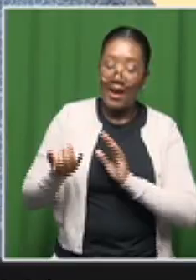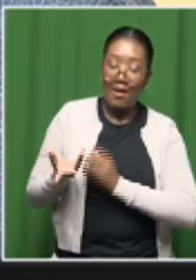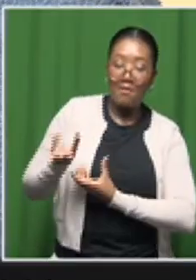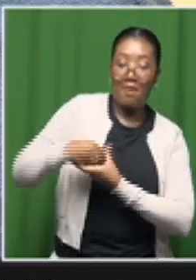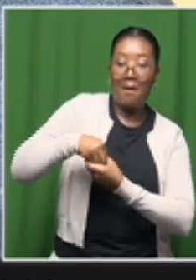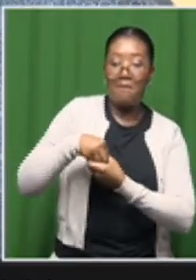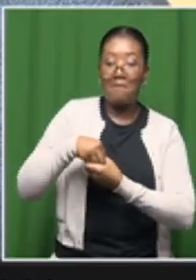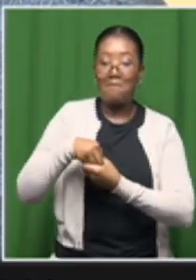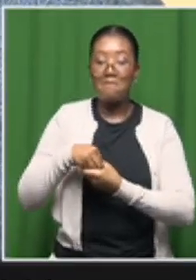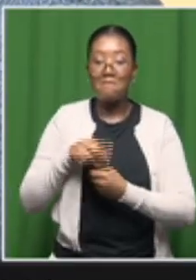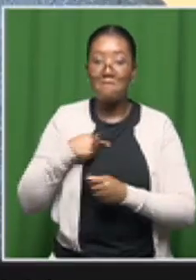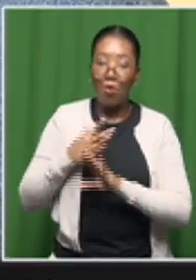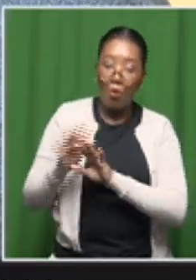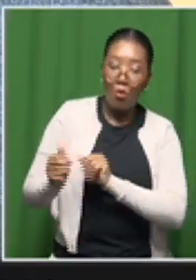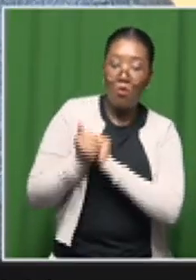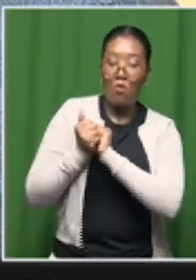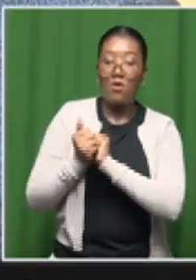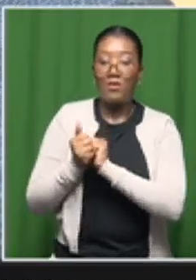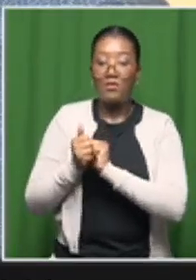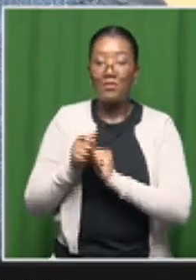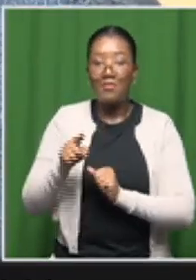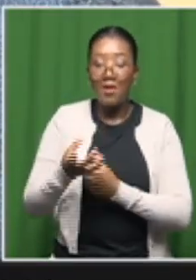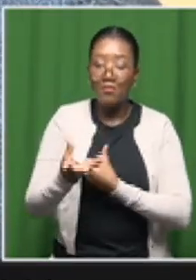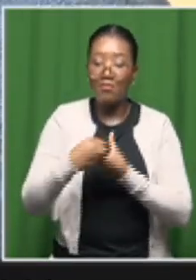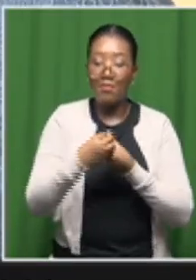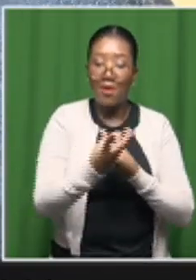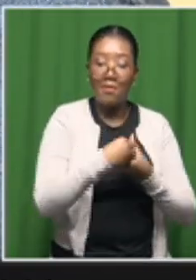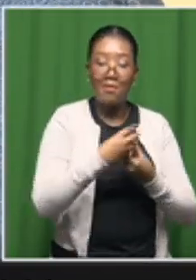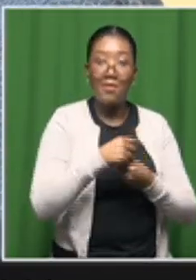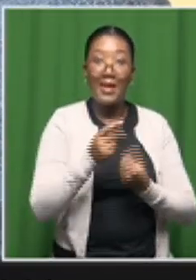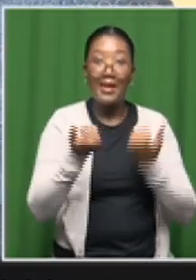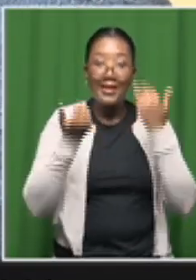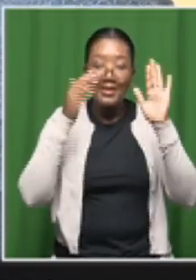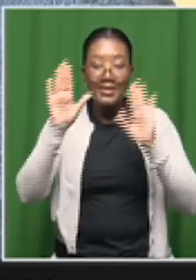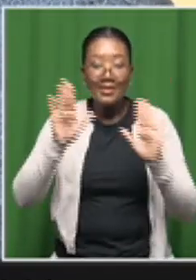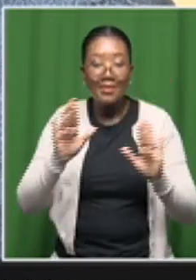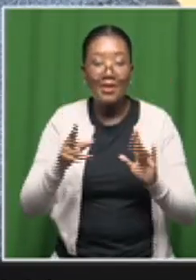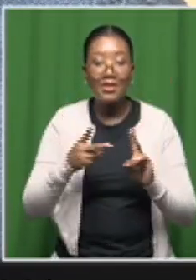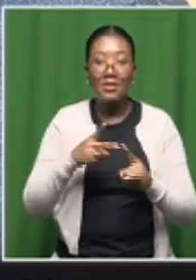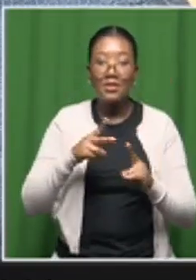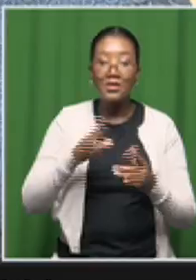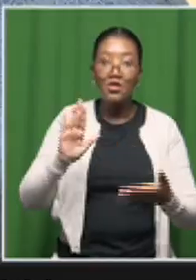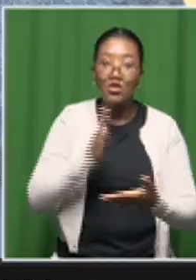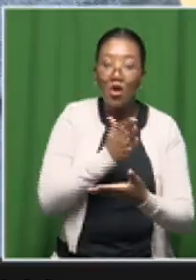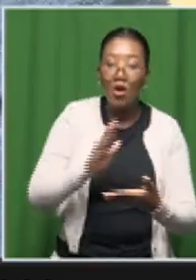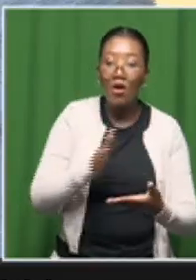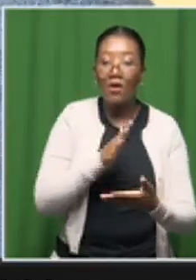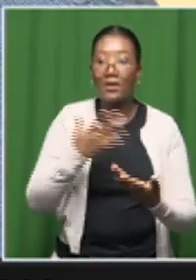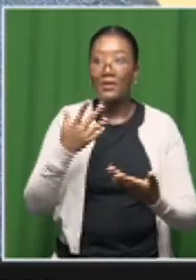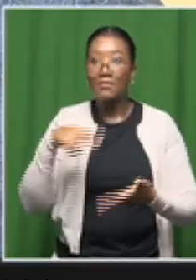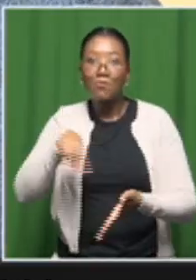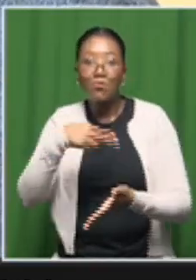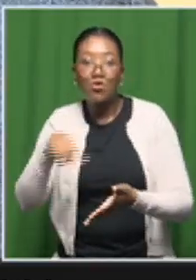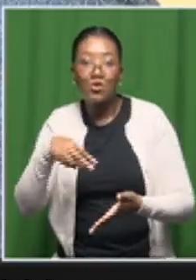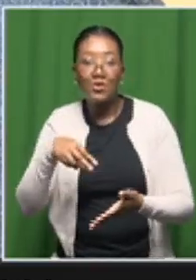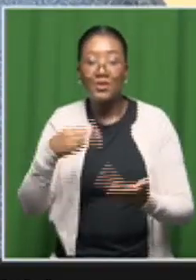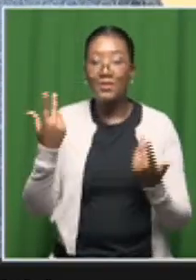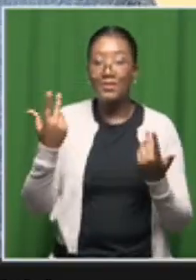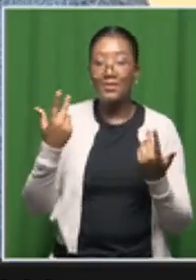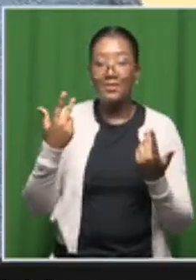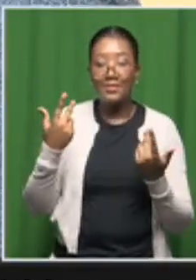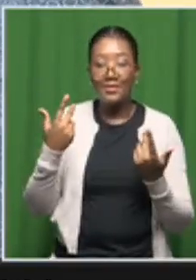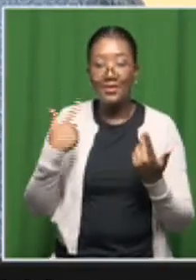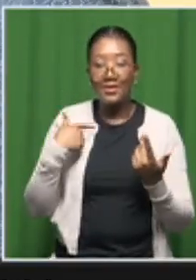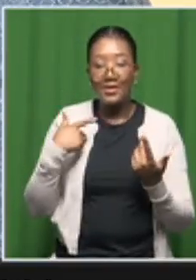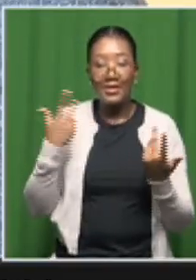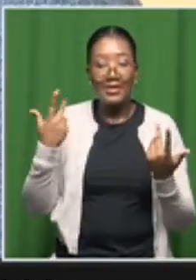trying to do now is to include them through the different exhibitions, through the song, through music, through dance. Like you look at the courtyard behind you. On